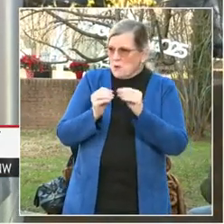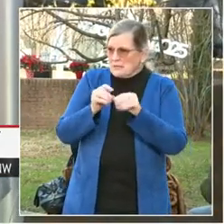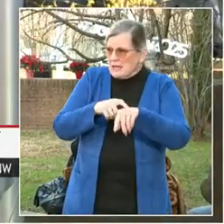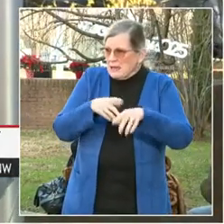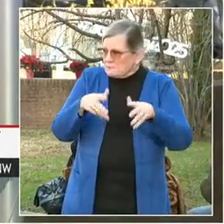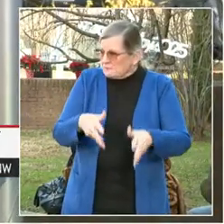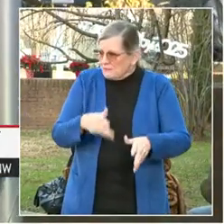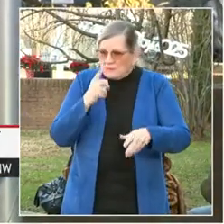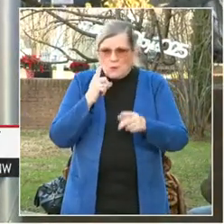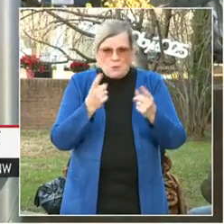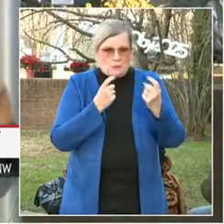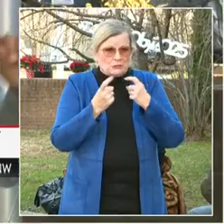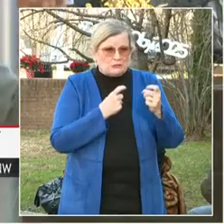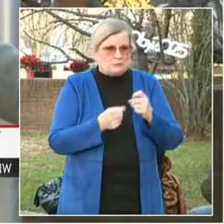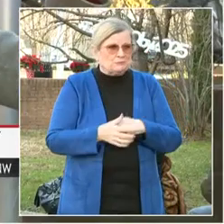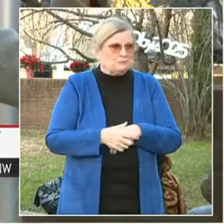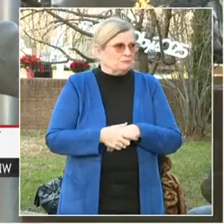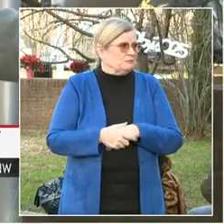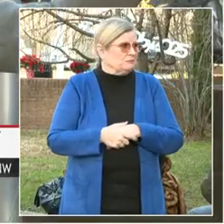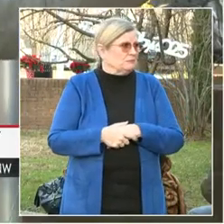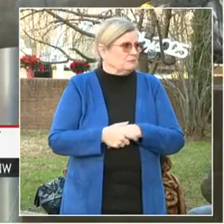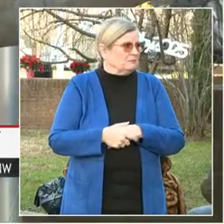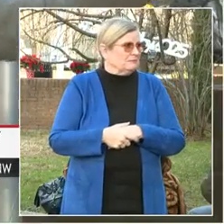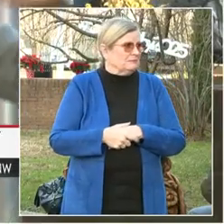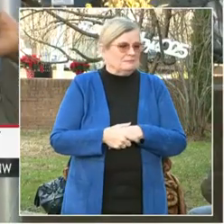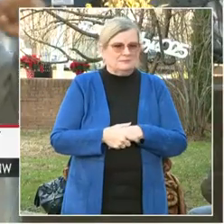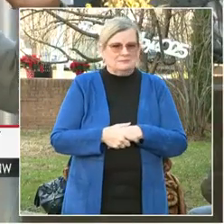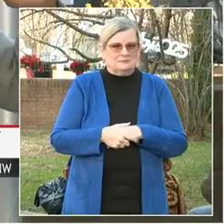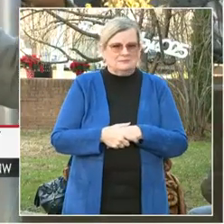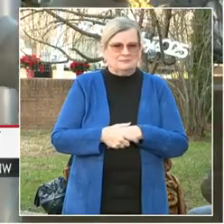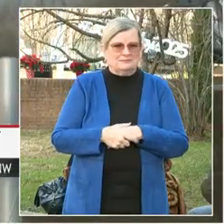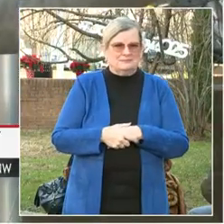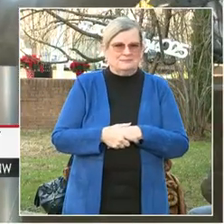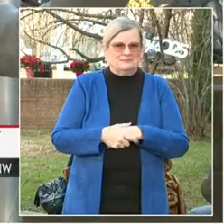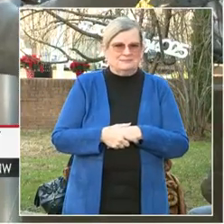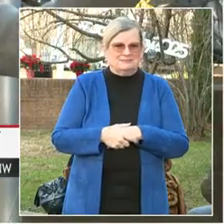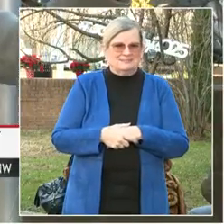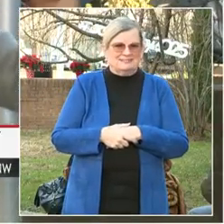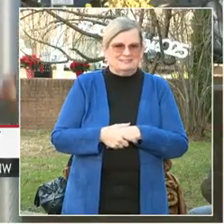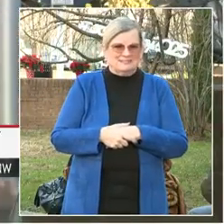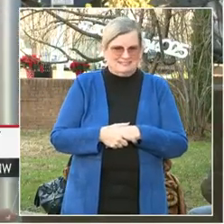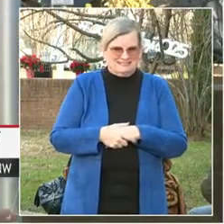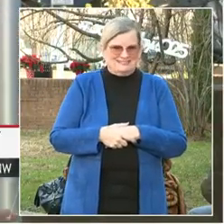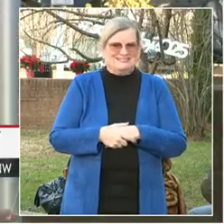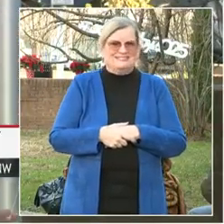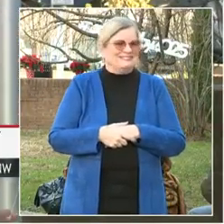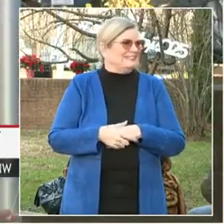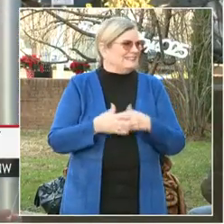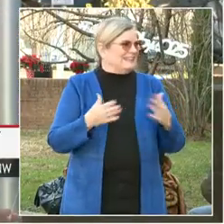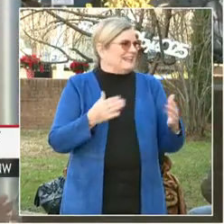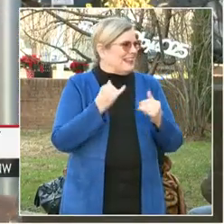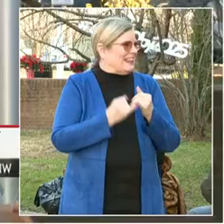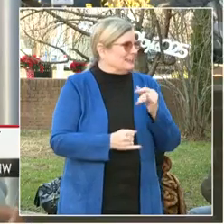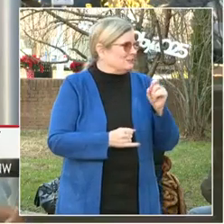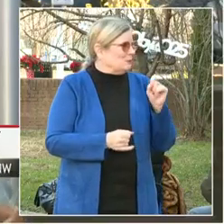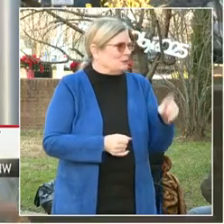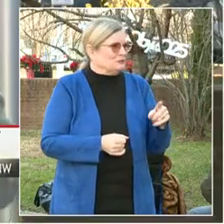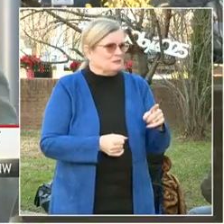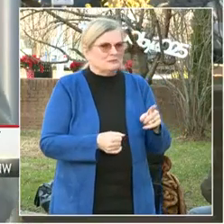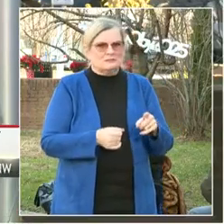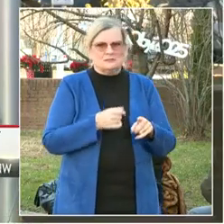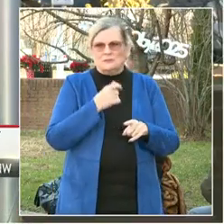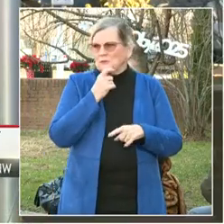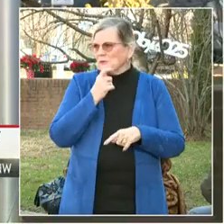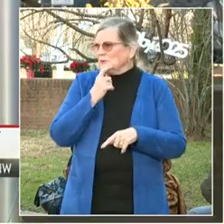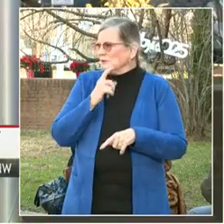Yes. And okay. Yes. Last question. Okay. Hi, thank you. My question